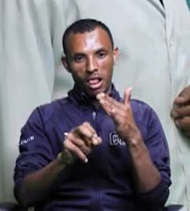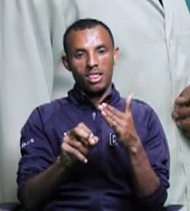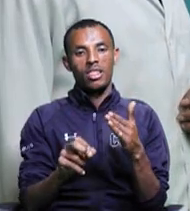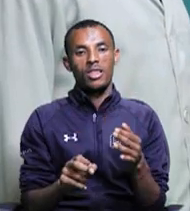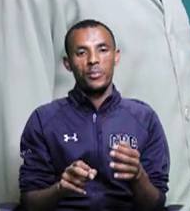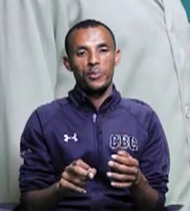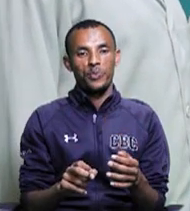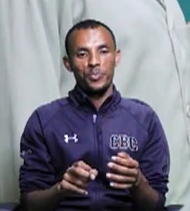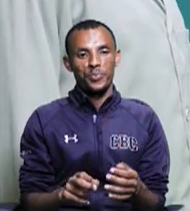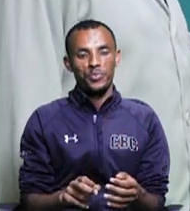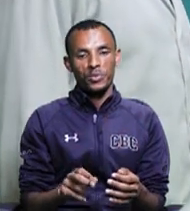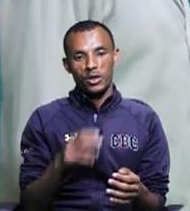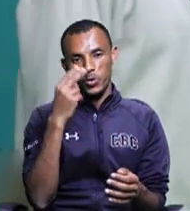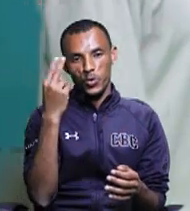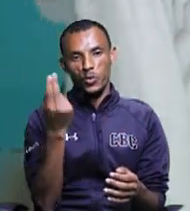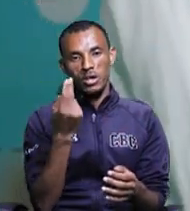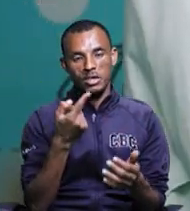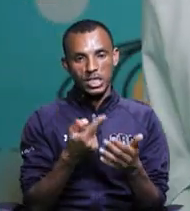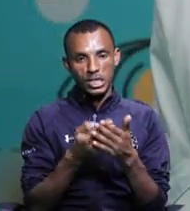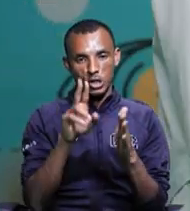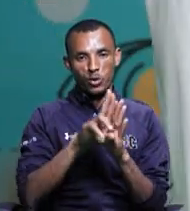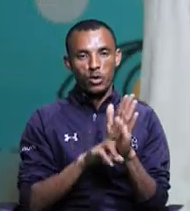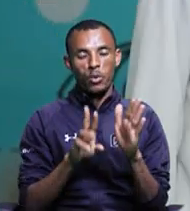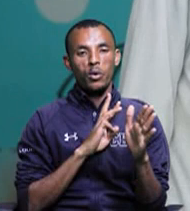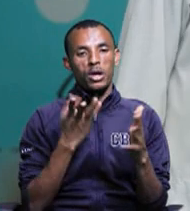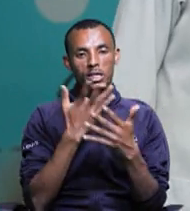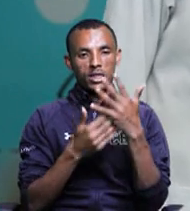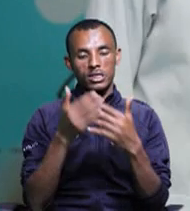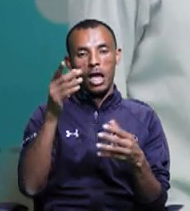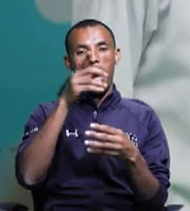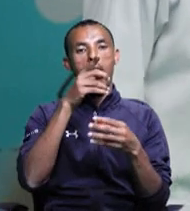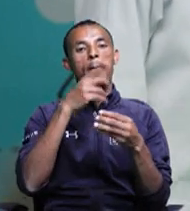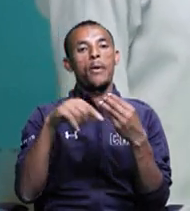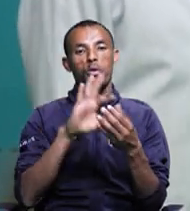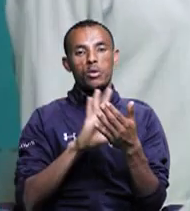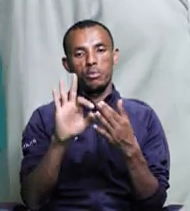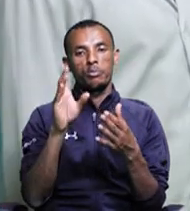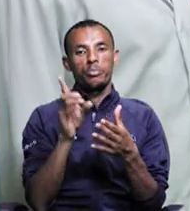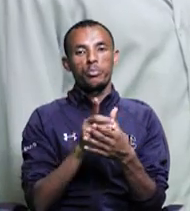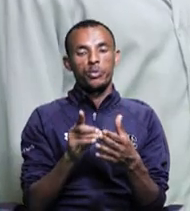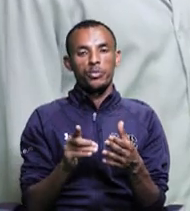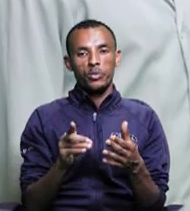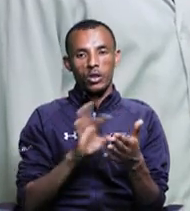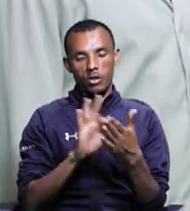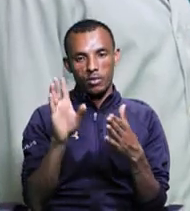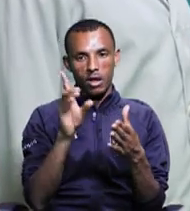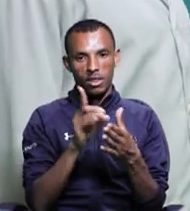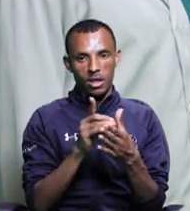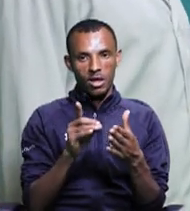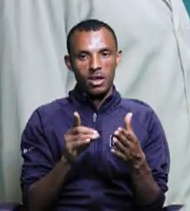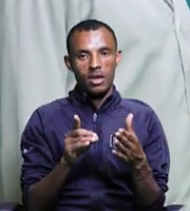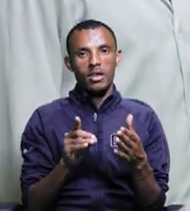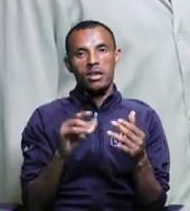have got. Usually, in this unit, we'll discuss about quantitative data. So quantitative data,